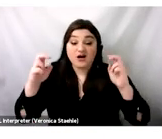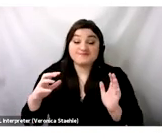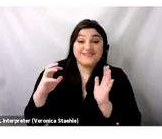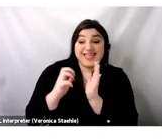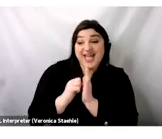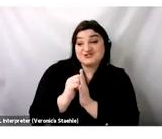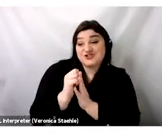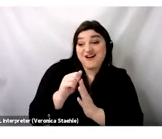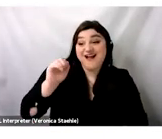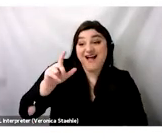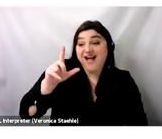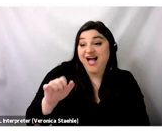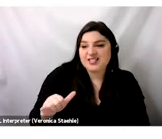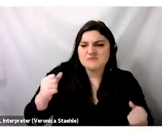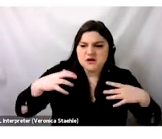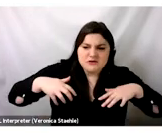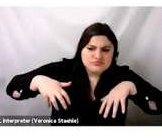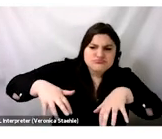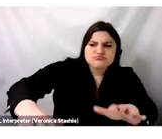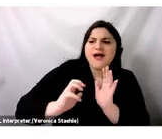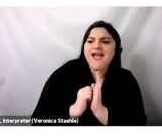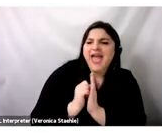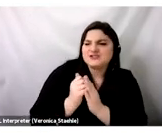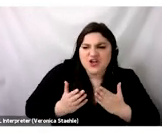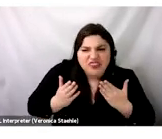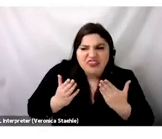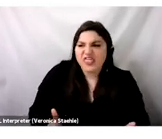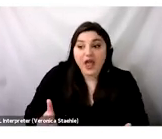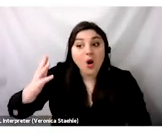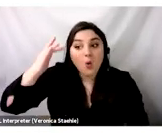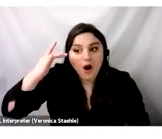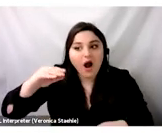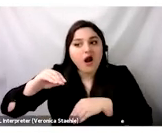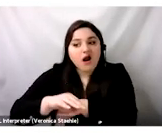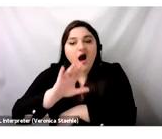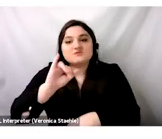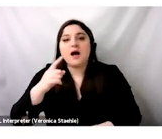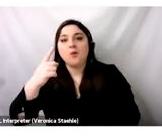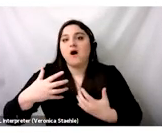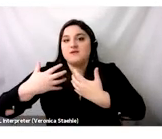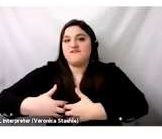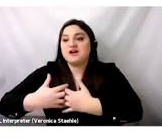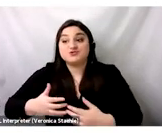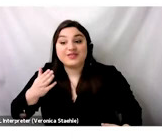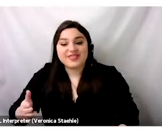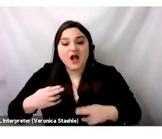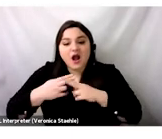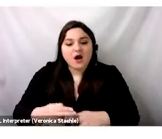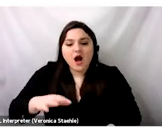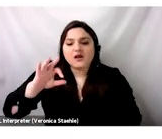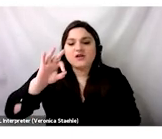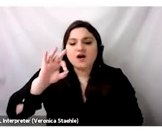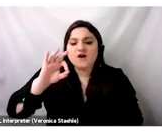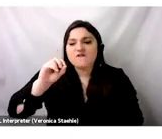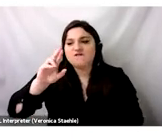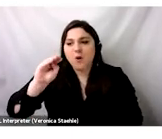a plastics plant that is being built there called the Formosa plant. So talking about the front lines, the